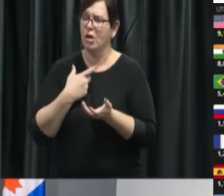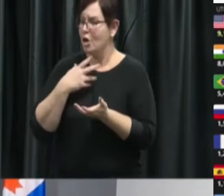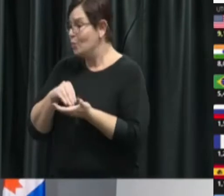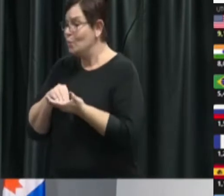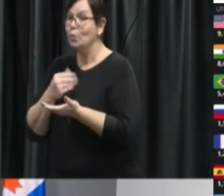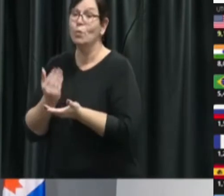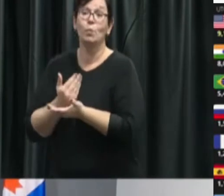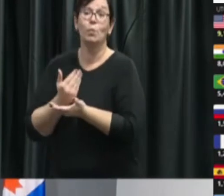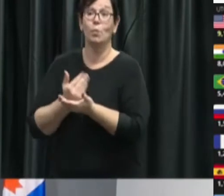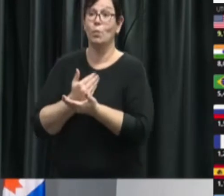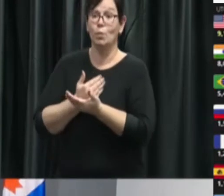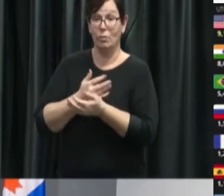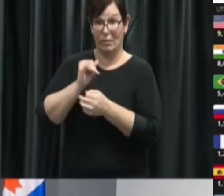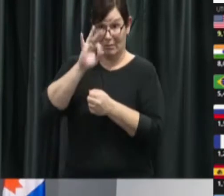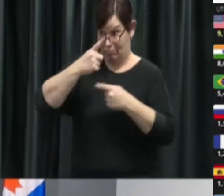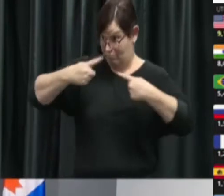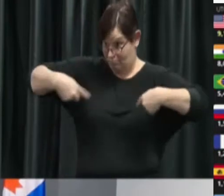work together.